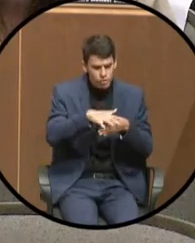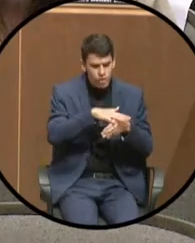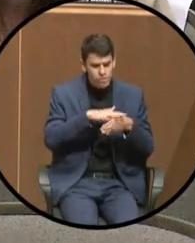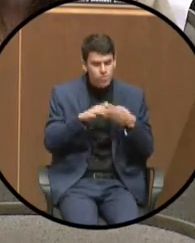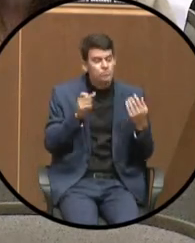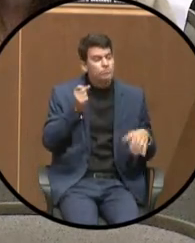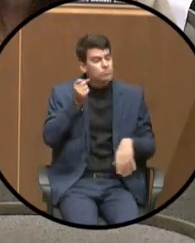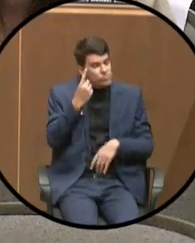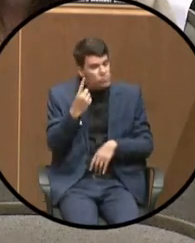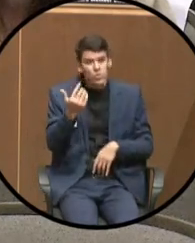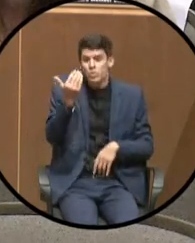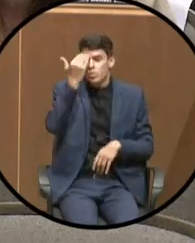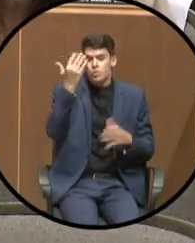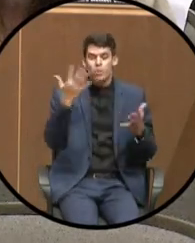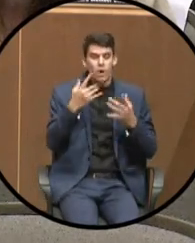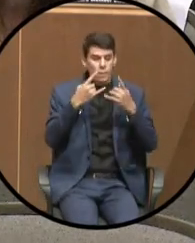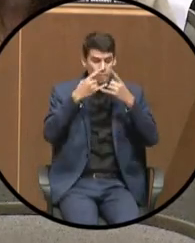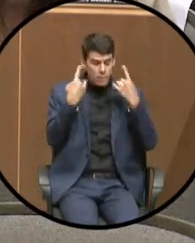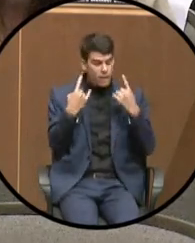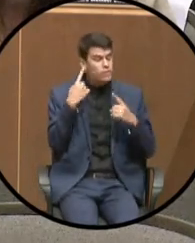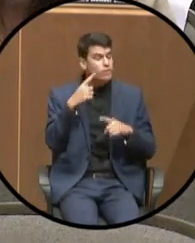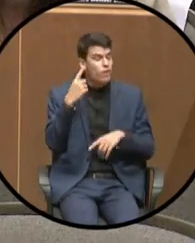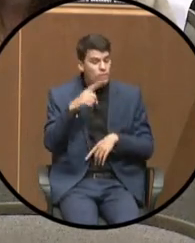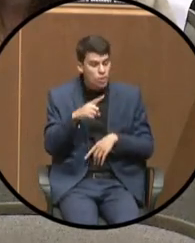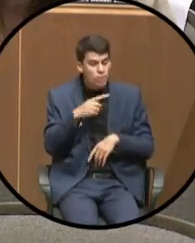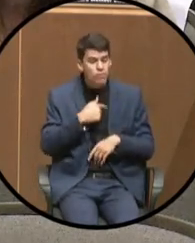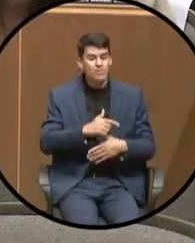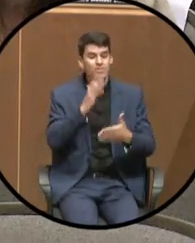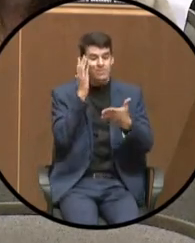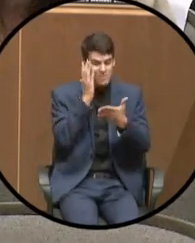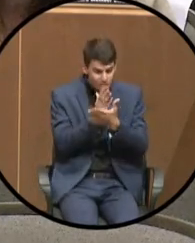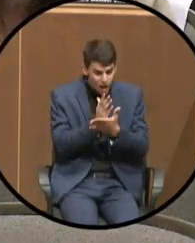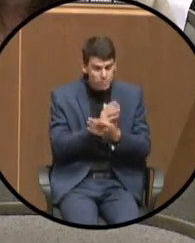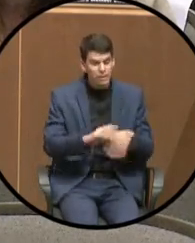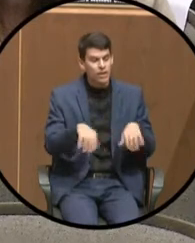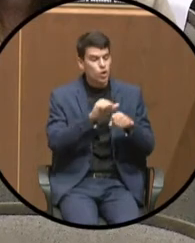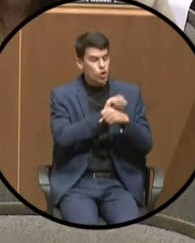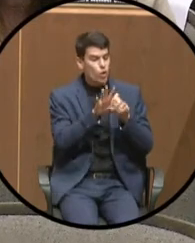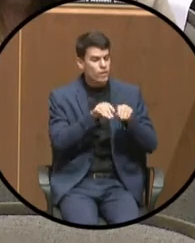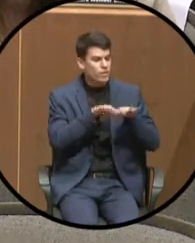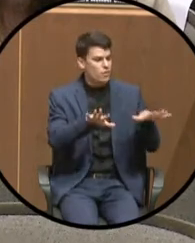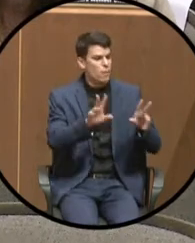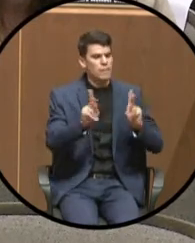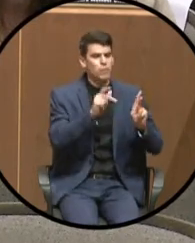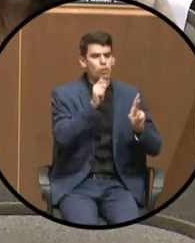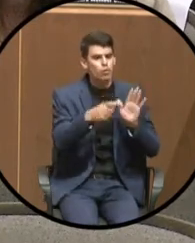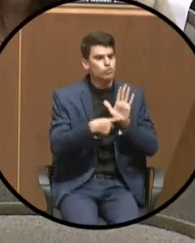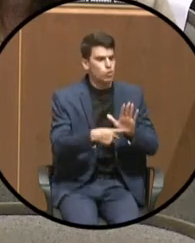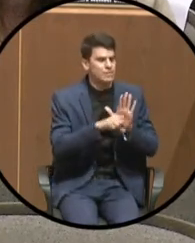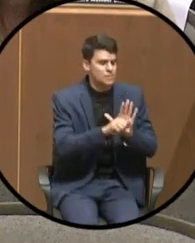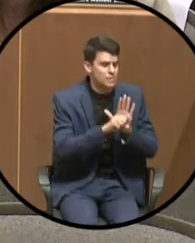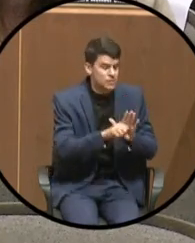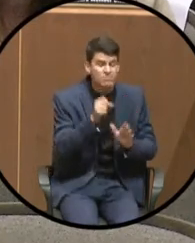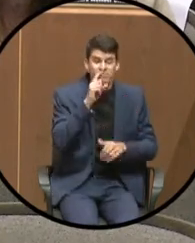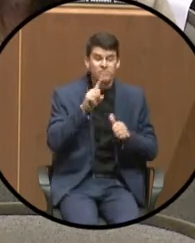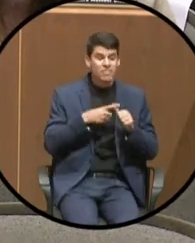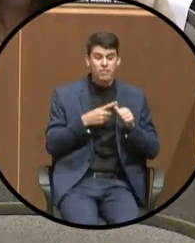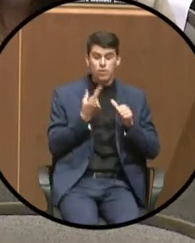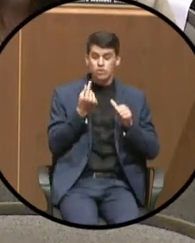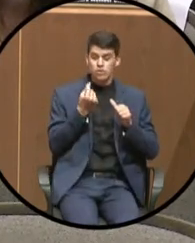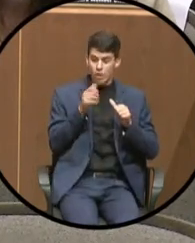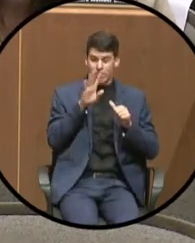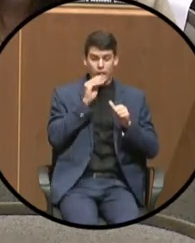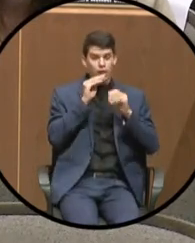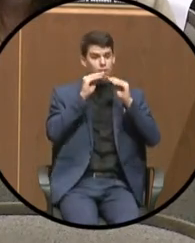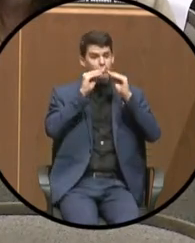We also know that masks are used in two ways to stop the asymptomatic spread of COVID. First, by slowing the spread of large